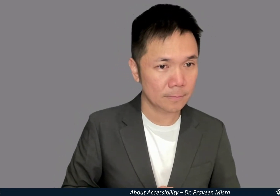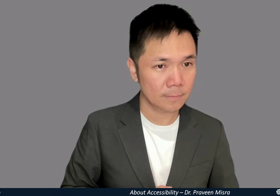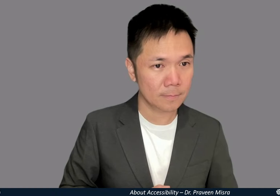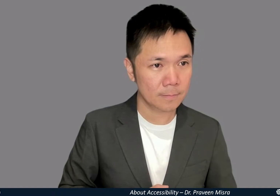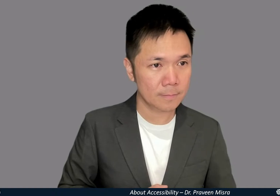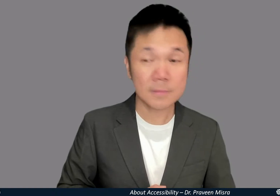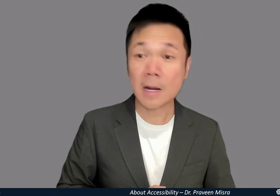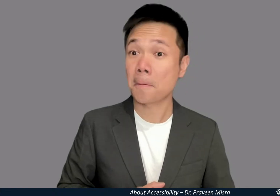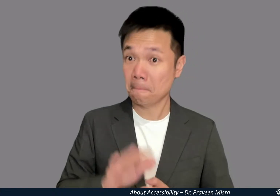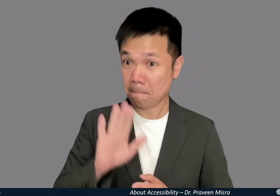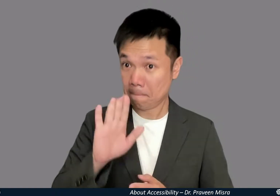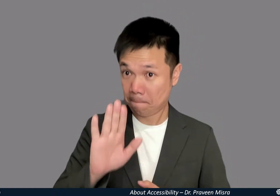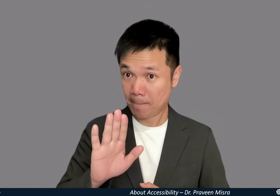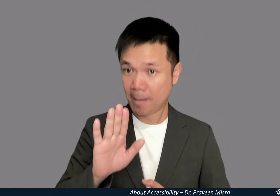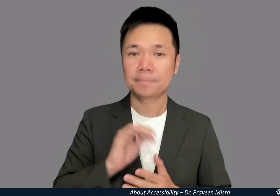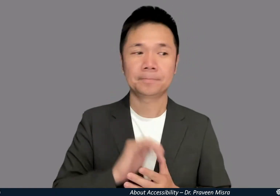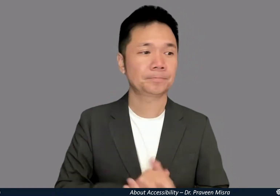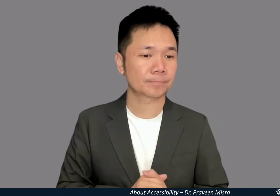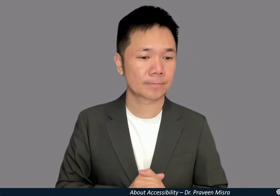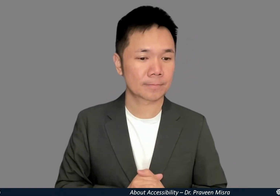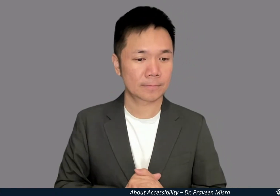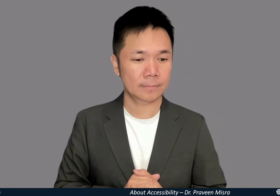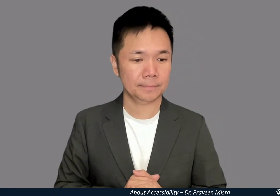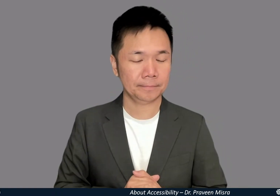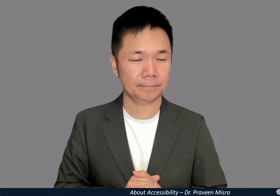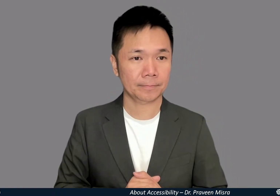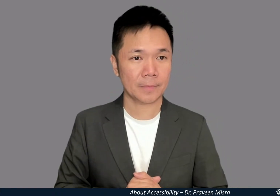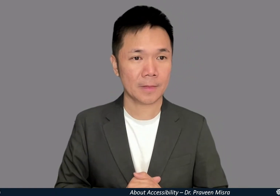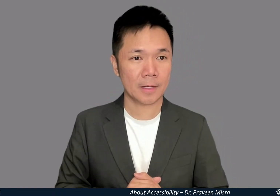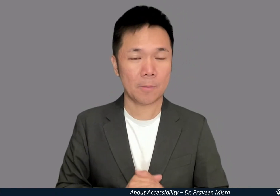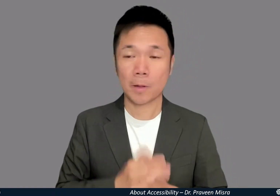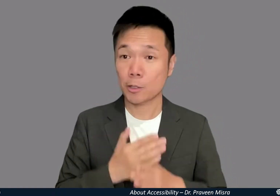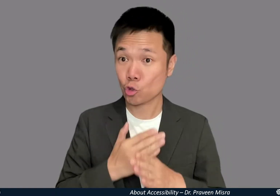sorry, 1 second. I'm just getting my sharing ready.